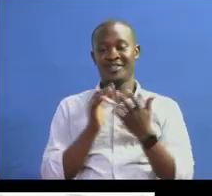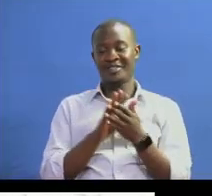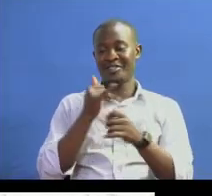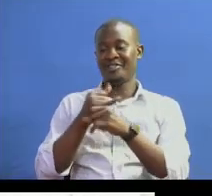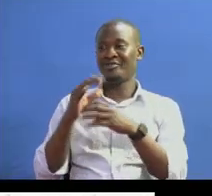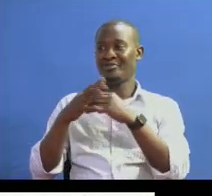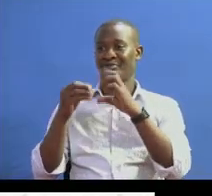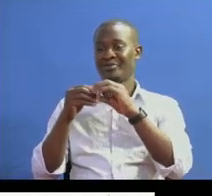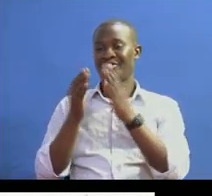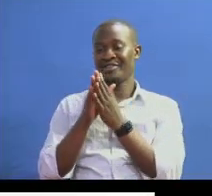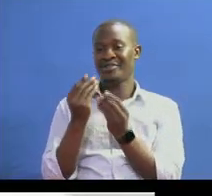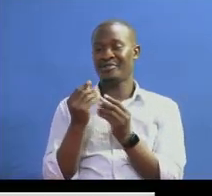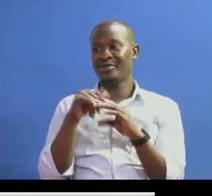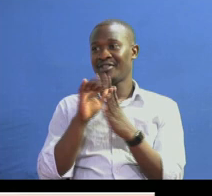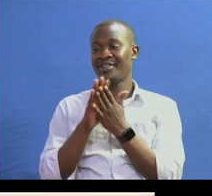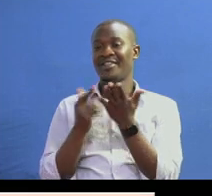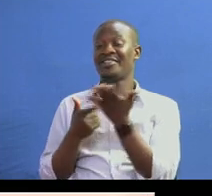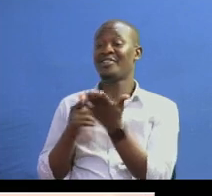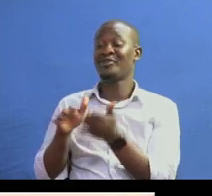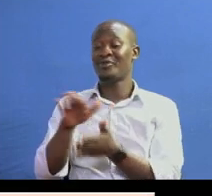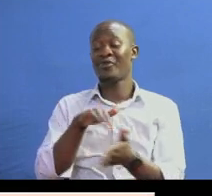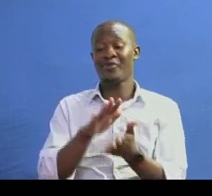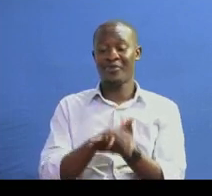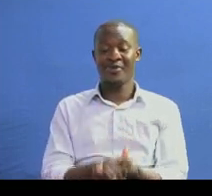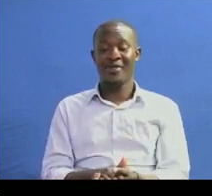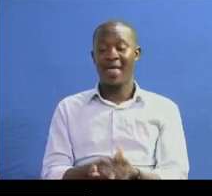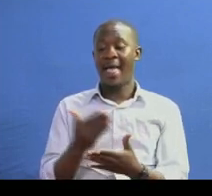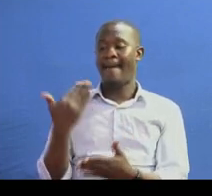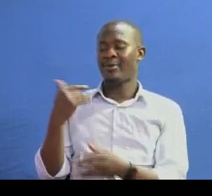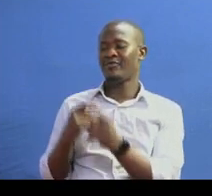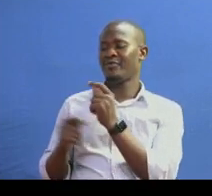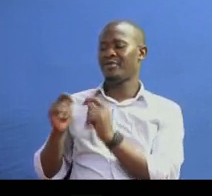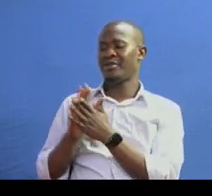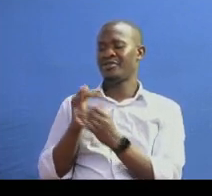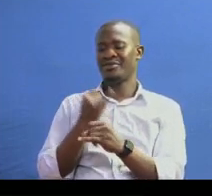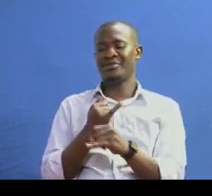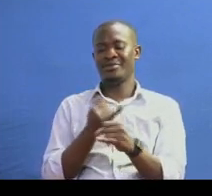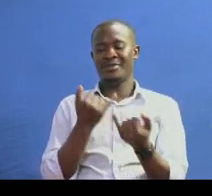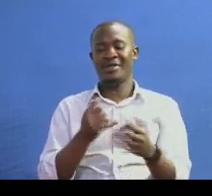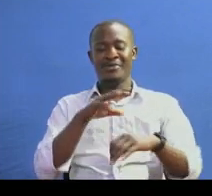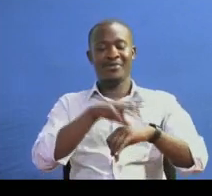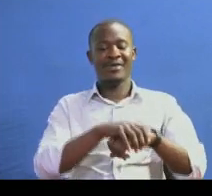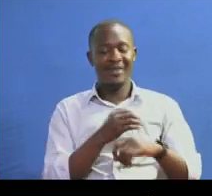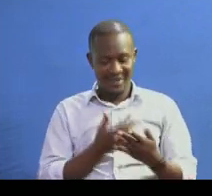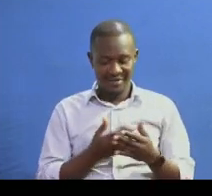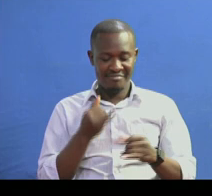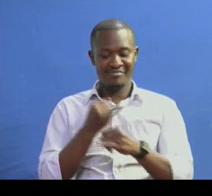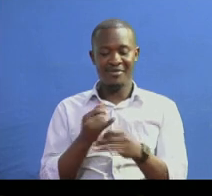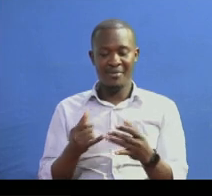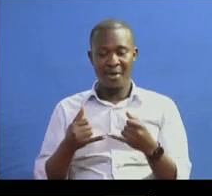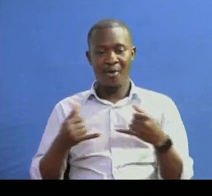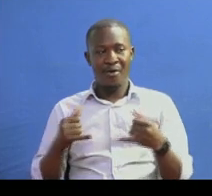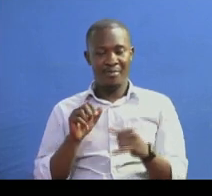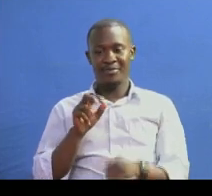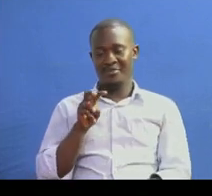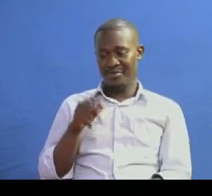there is money in the digital space. And also a beautiful thing that aside from the traditional jobs, we can now get jobs online, and that is what we should really be looking